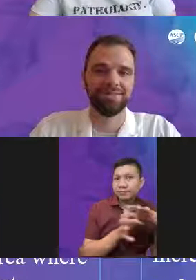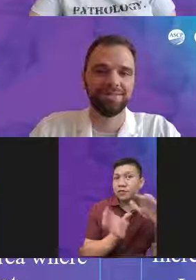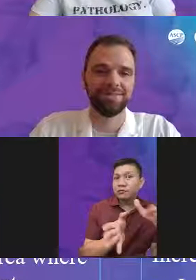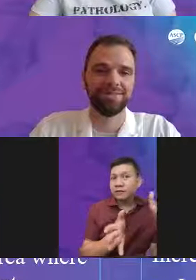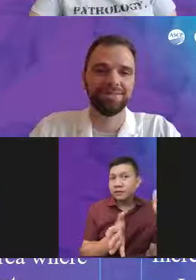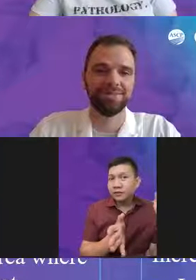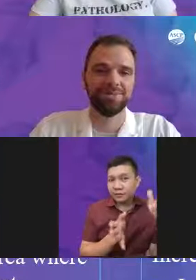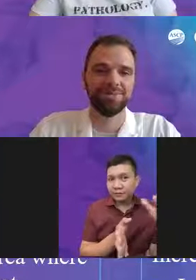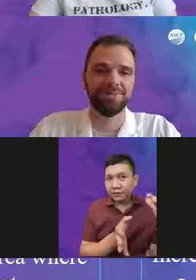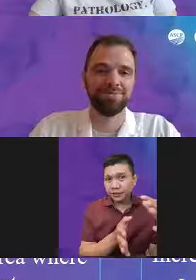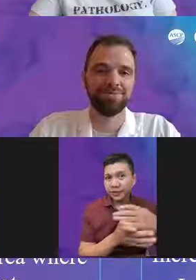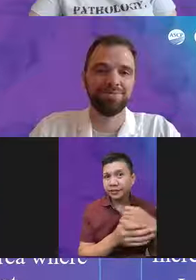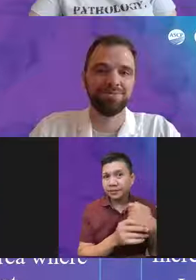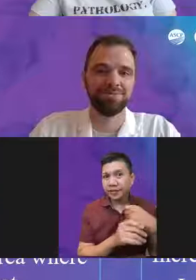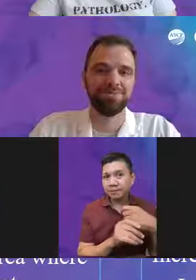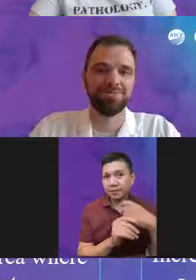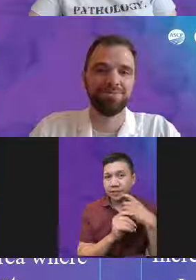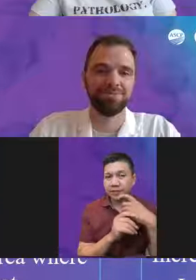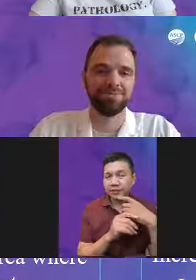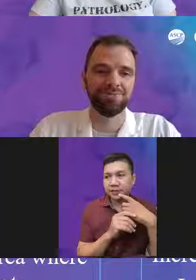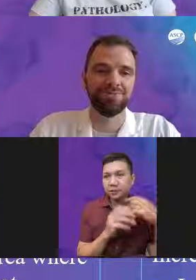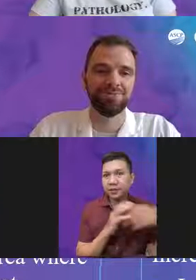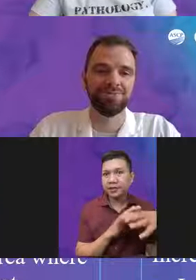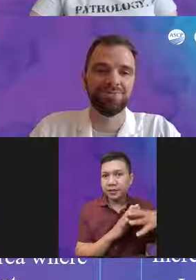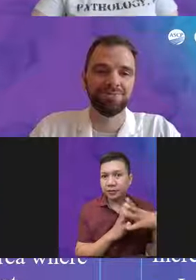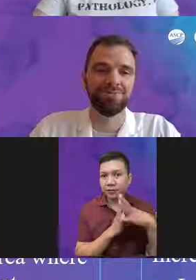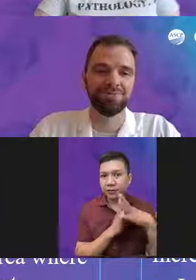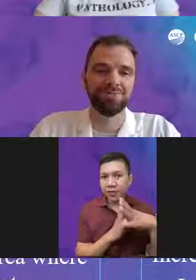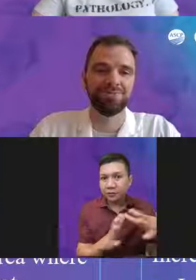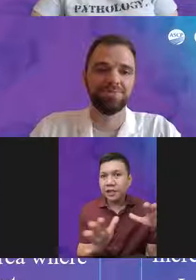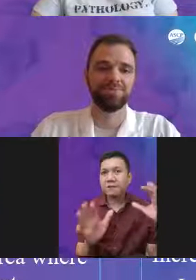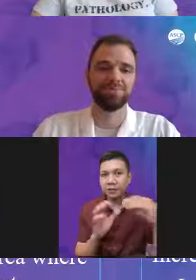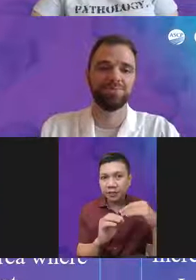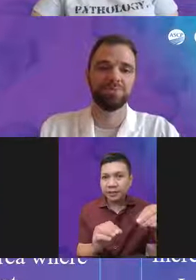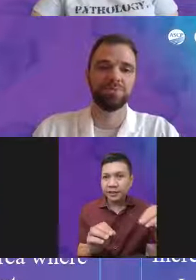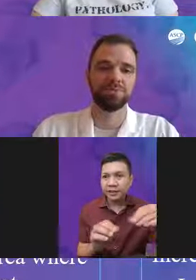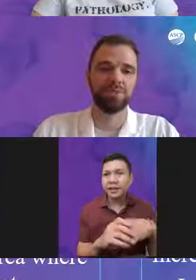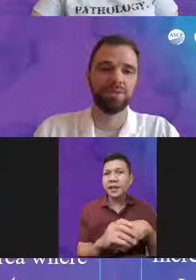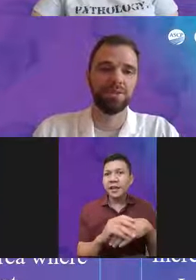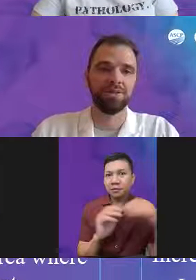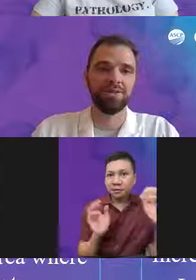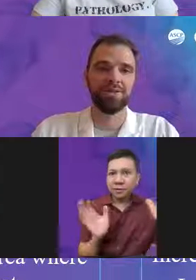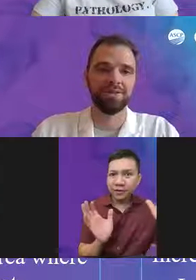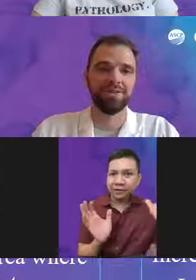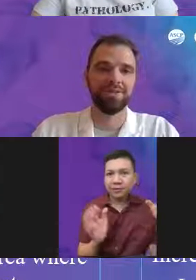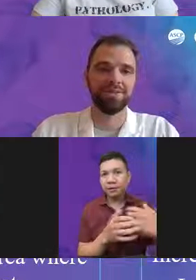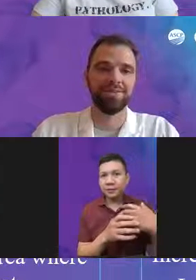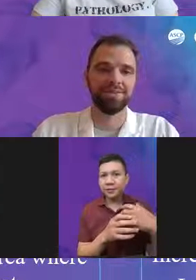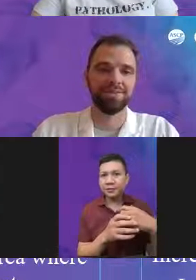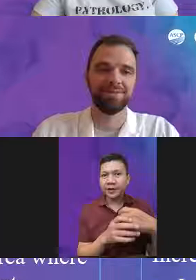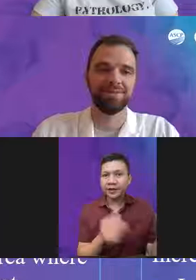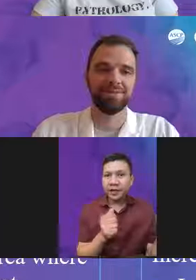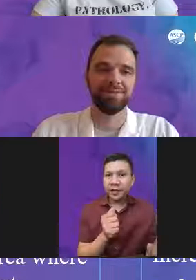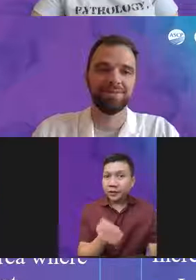first, when you review smears, you know, as someone as, you know, entry level or just beginning, you become nervous about